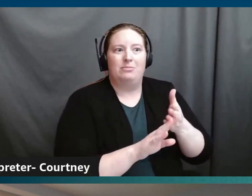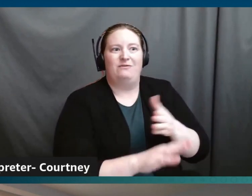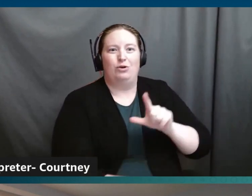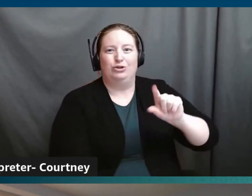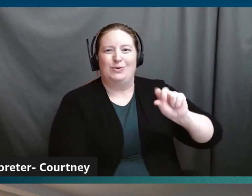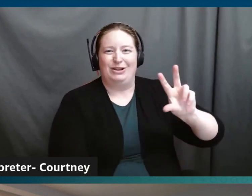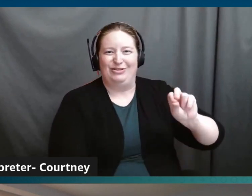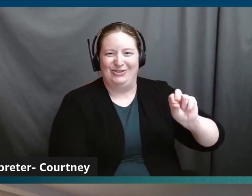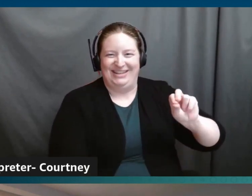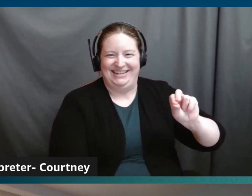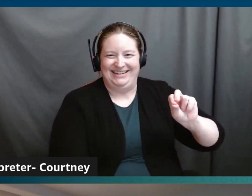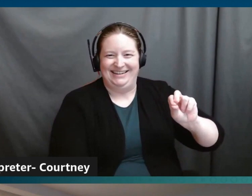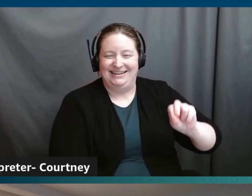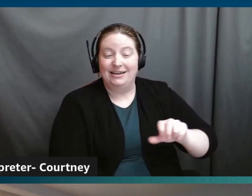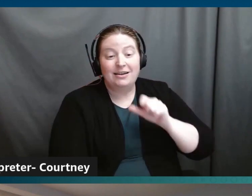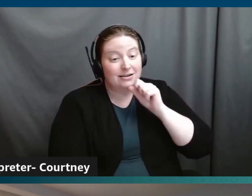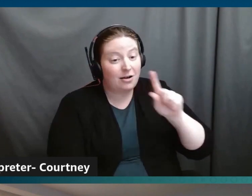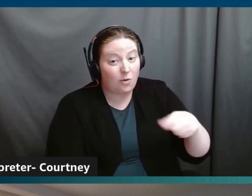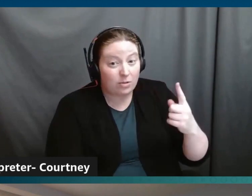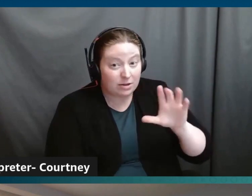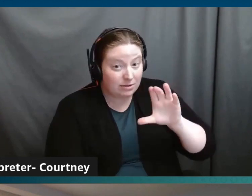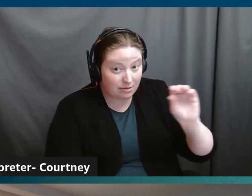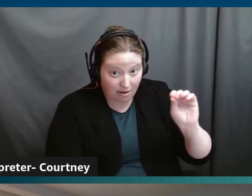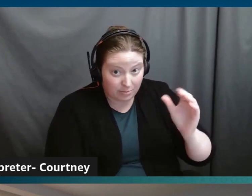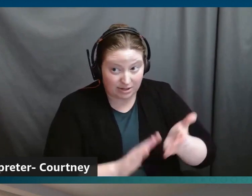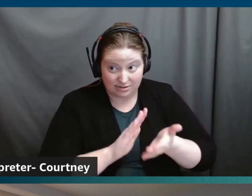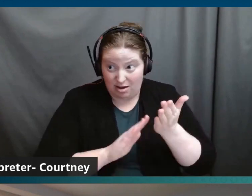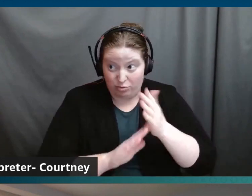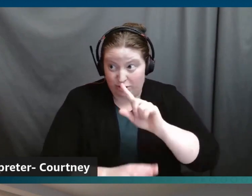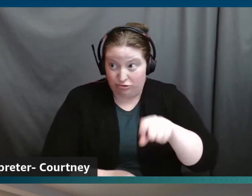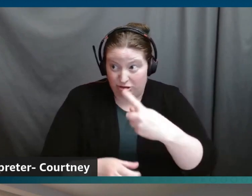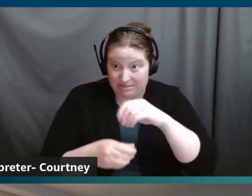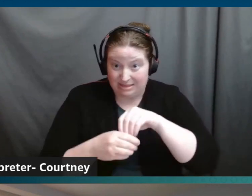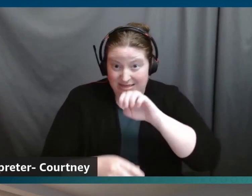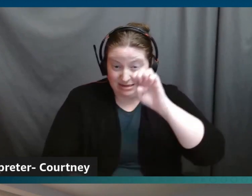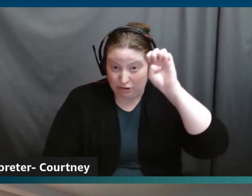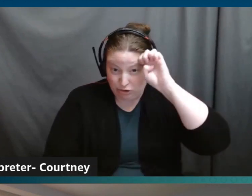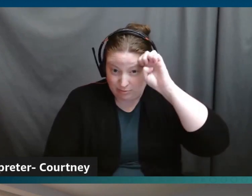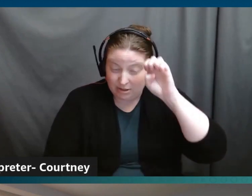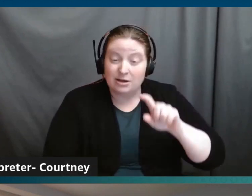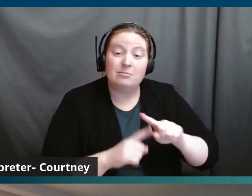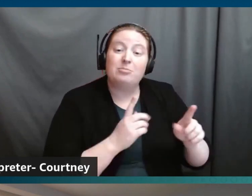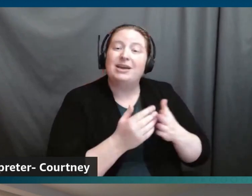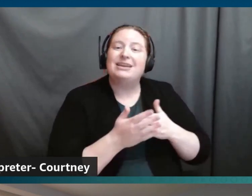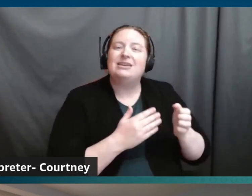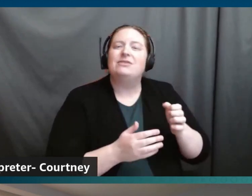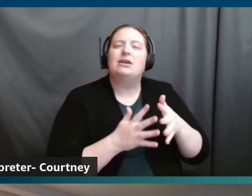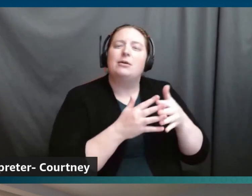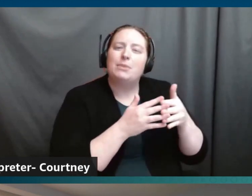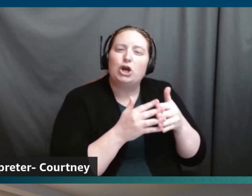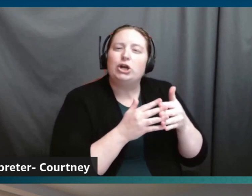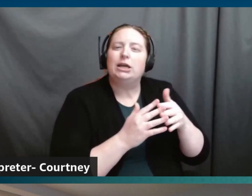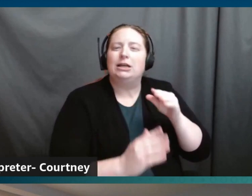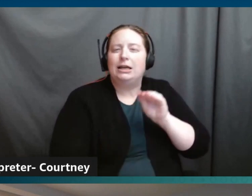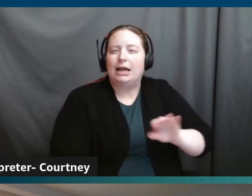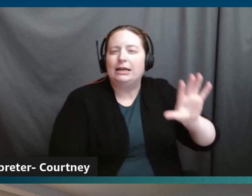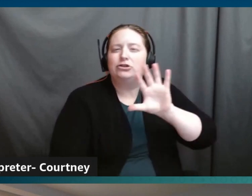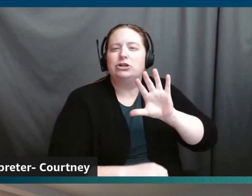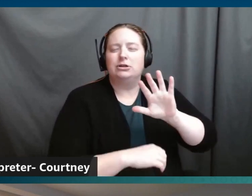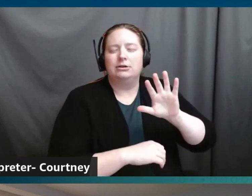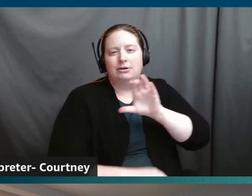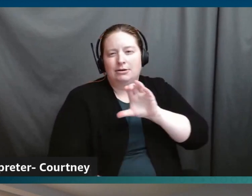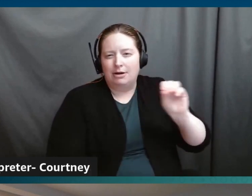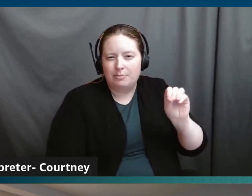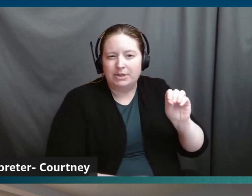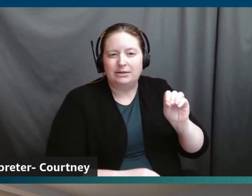the companies that operate just in the EU, but even American companies or Asian companies that export products to the EU will